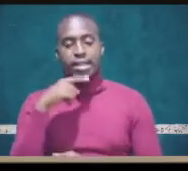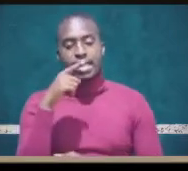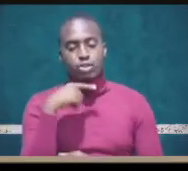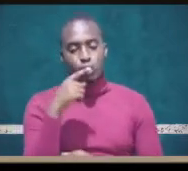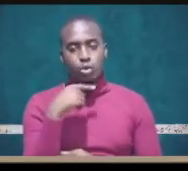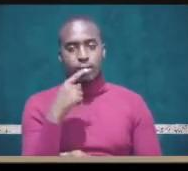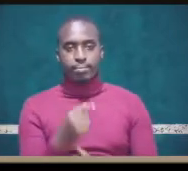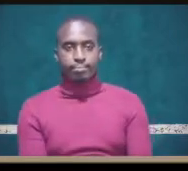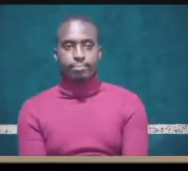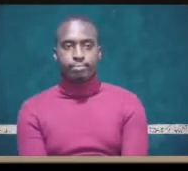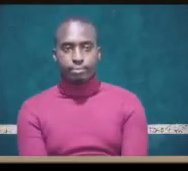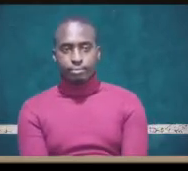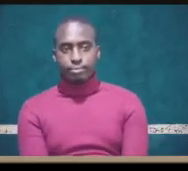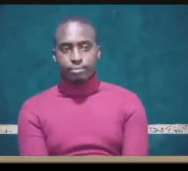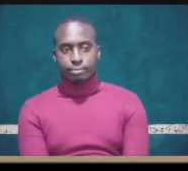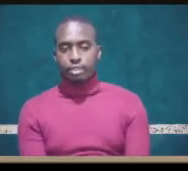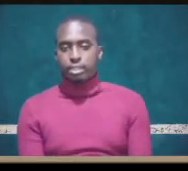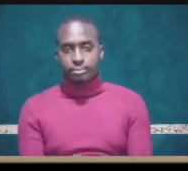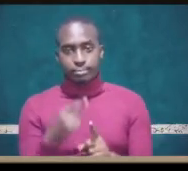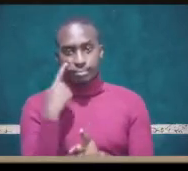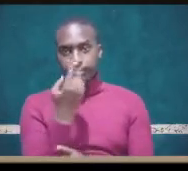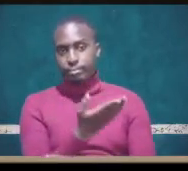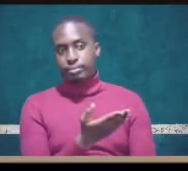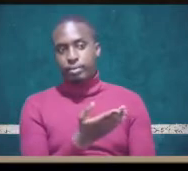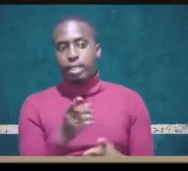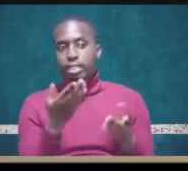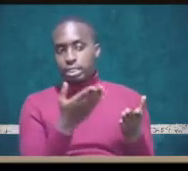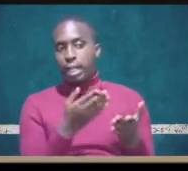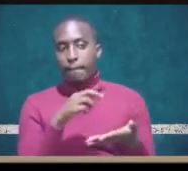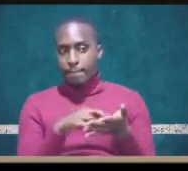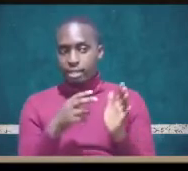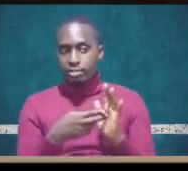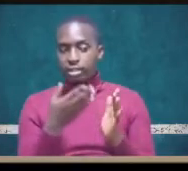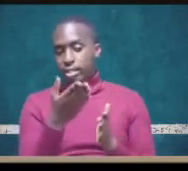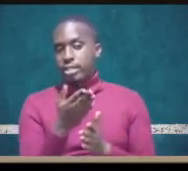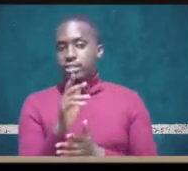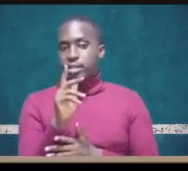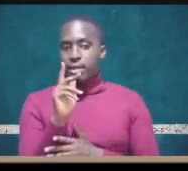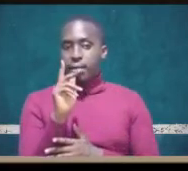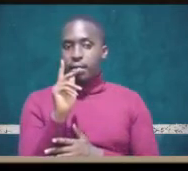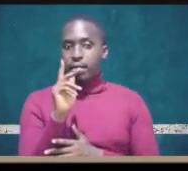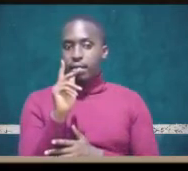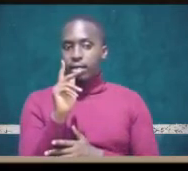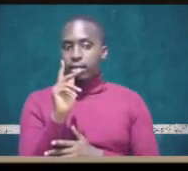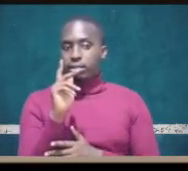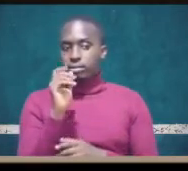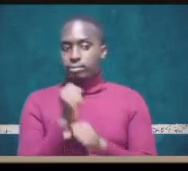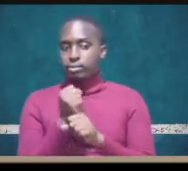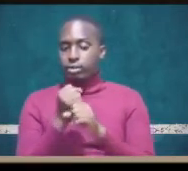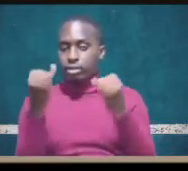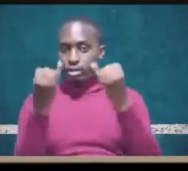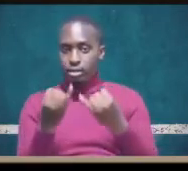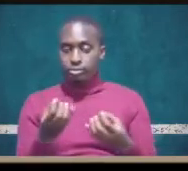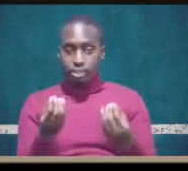lesson, as I'm saying there now. So here it means that this potential drop, what we